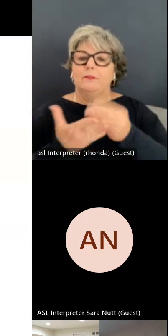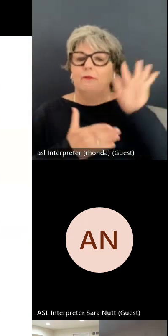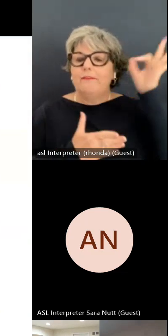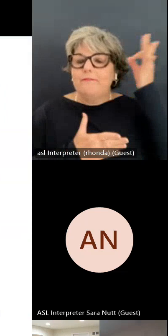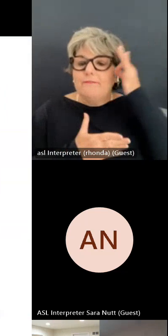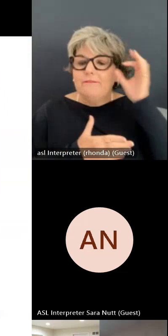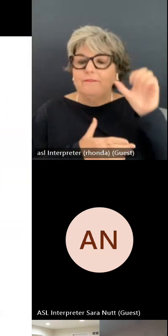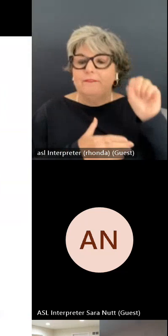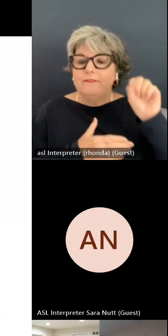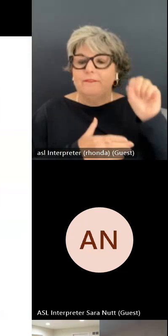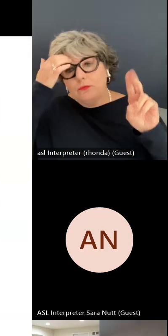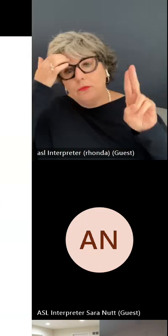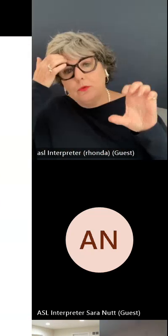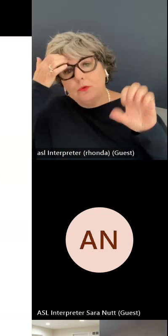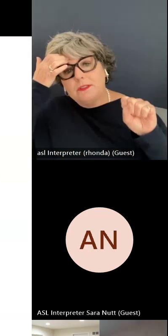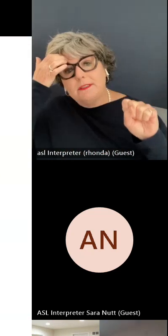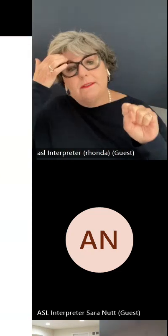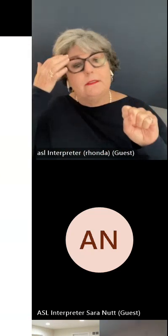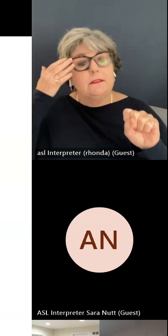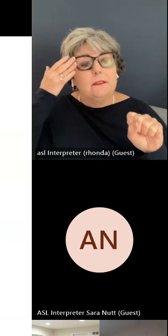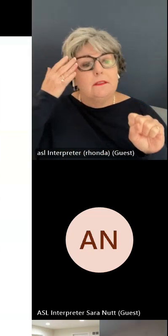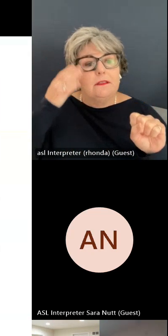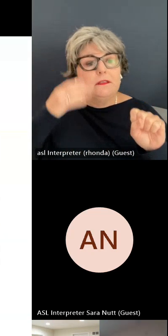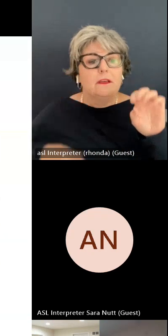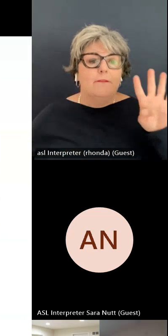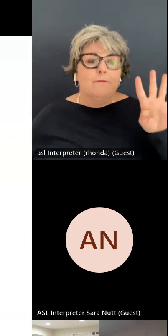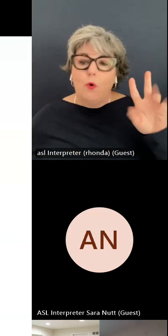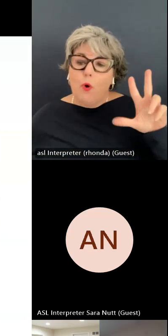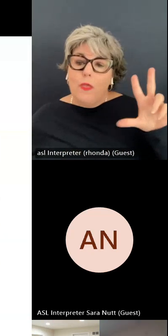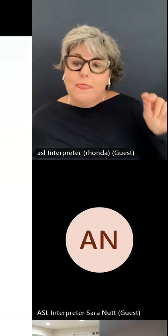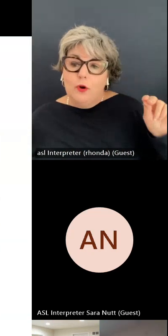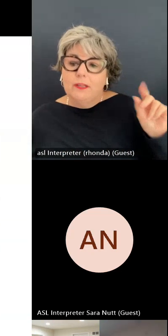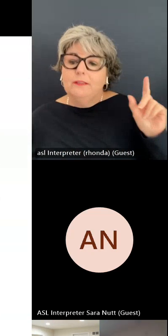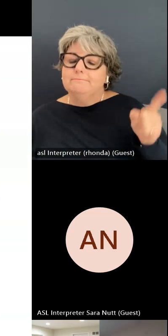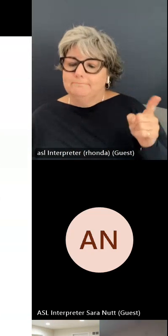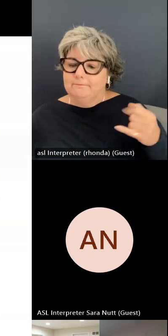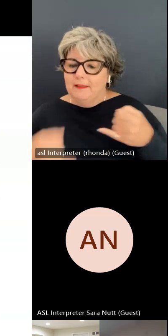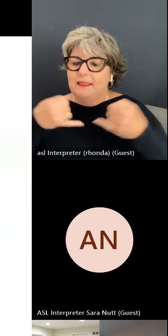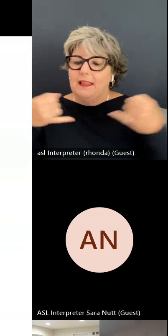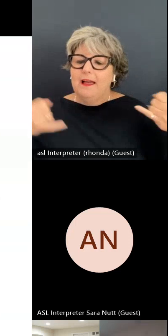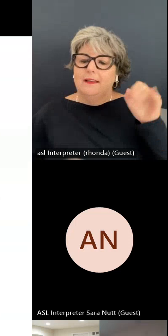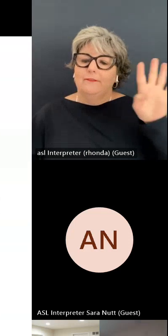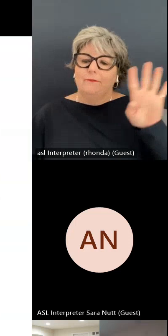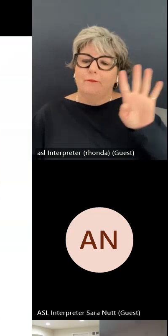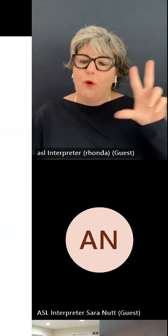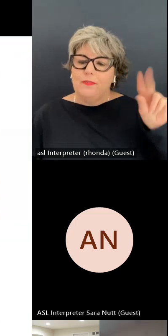Let's just go to, 430, right? yep, 430.